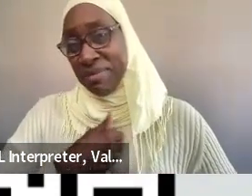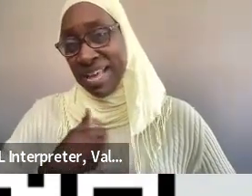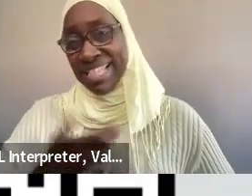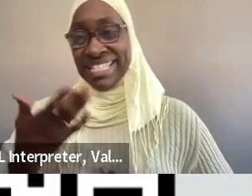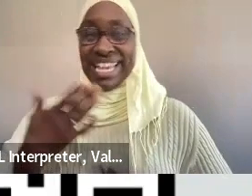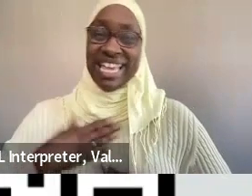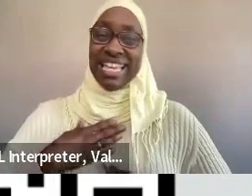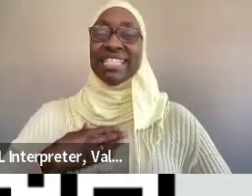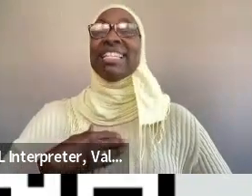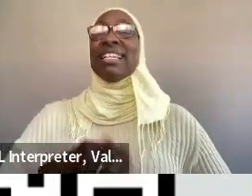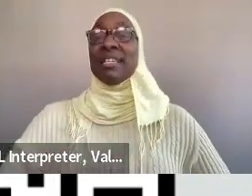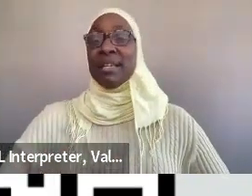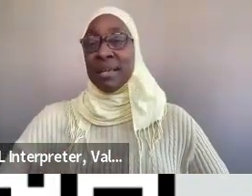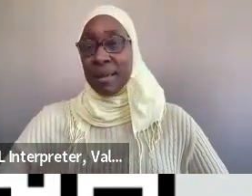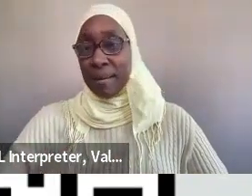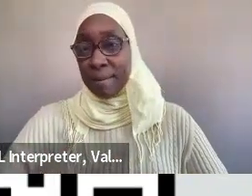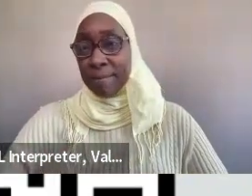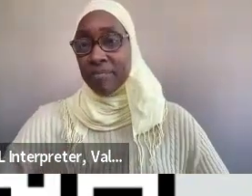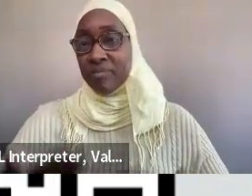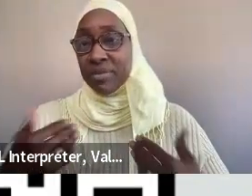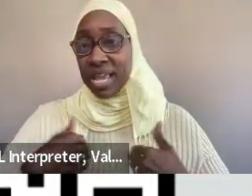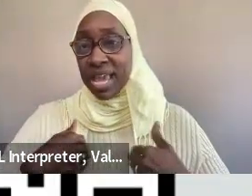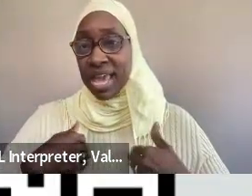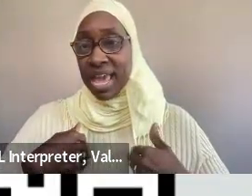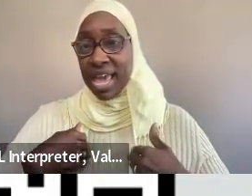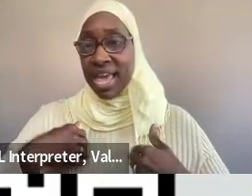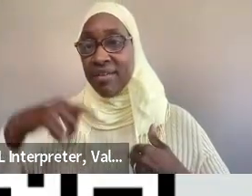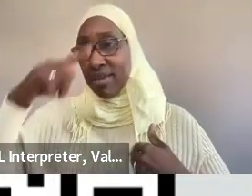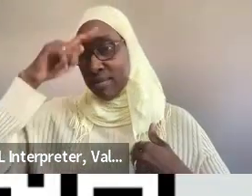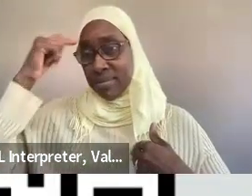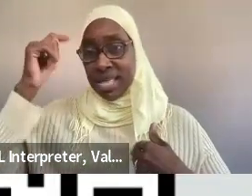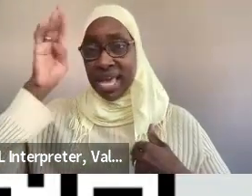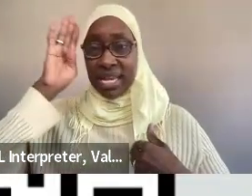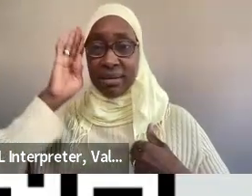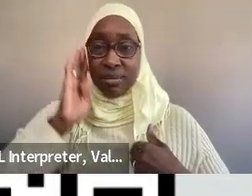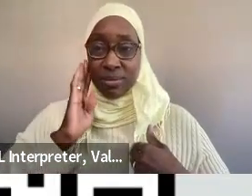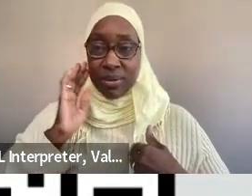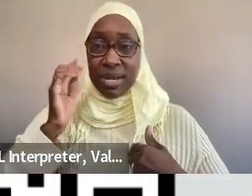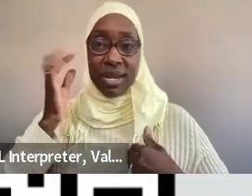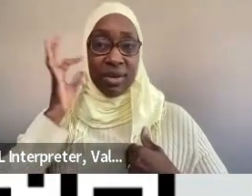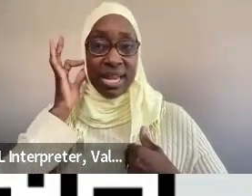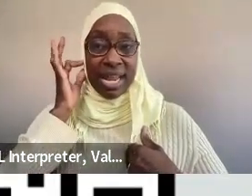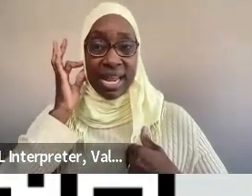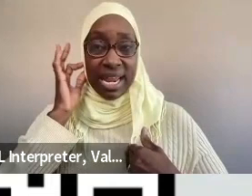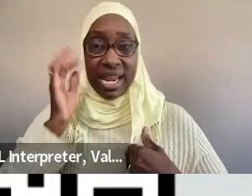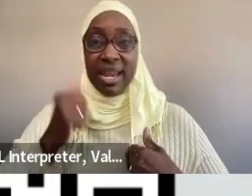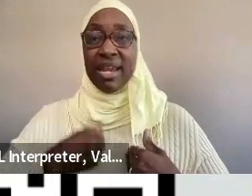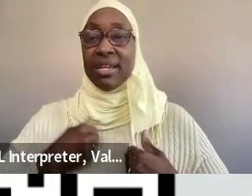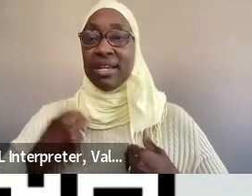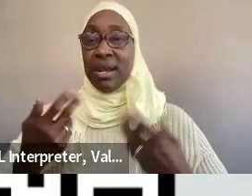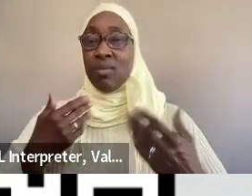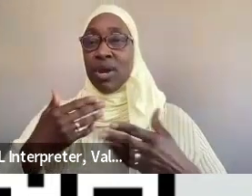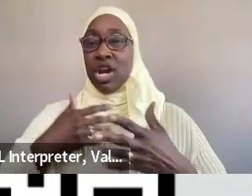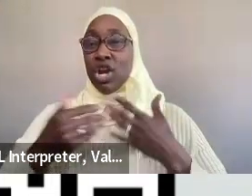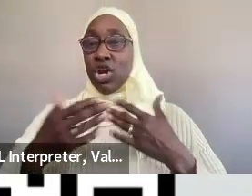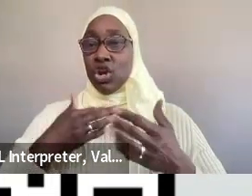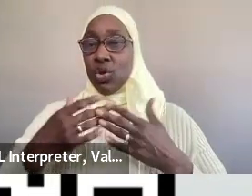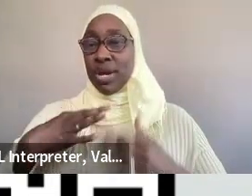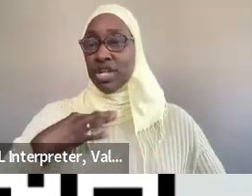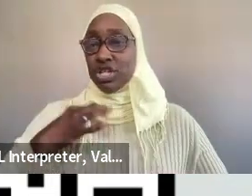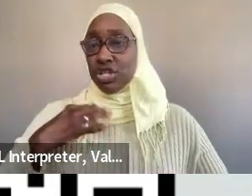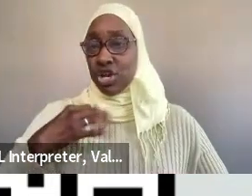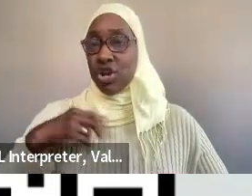conscious. I have black-brown hair, long black-brown hair. I'm wearing a gray shirt and a black